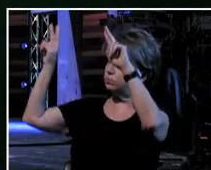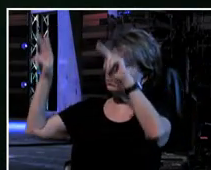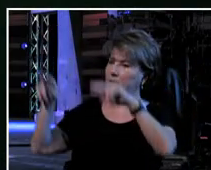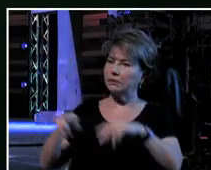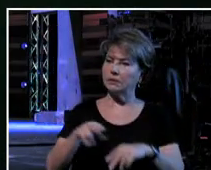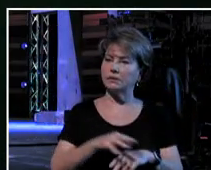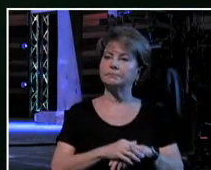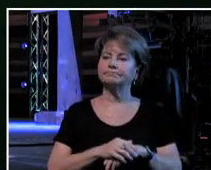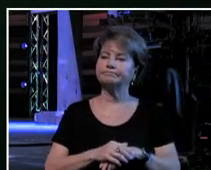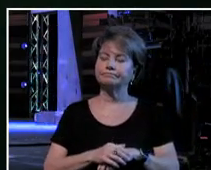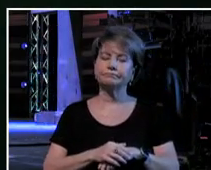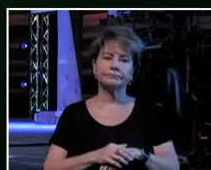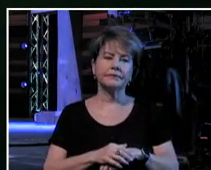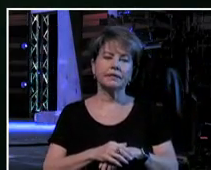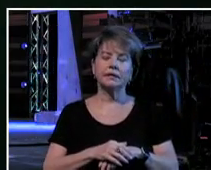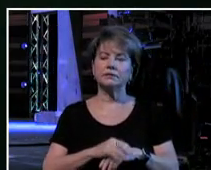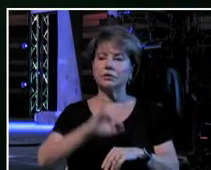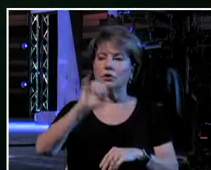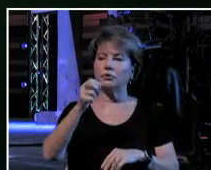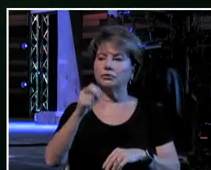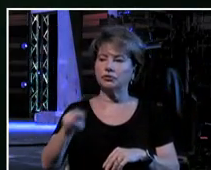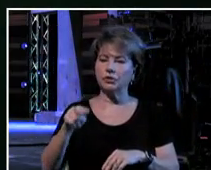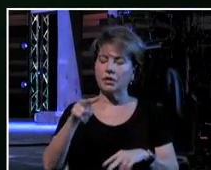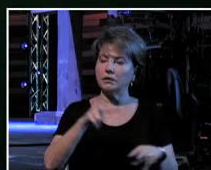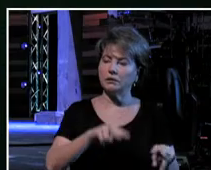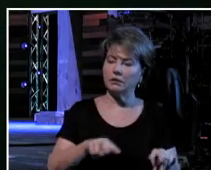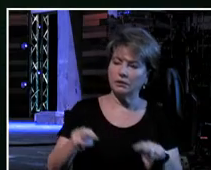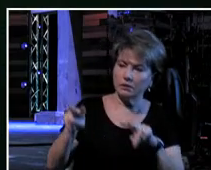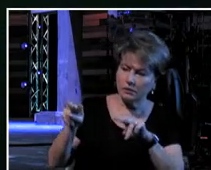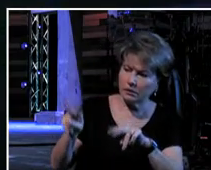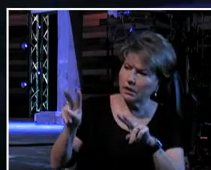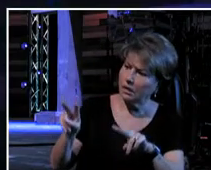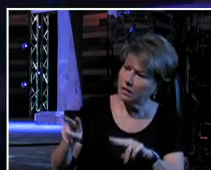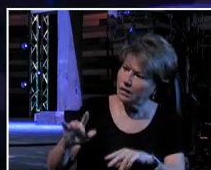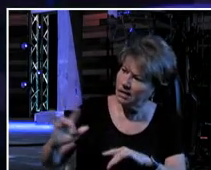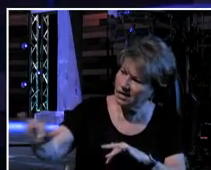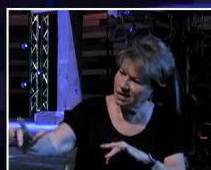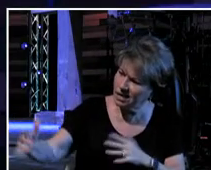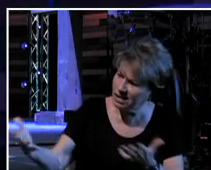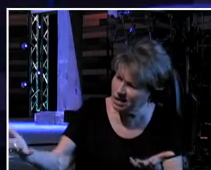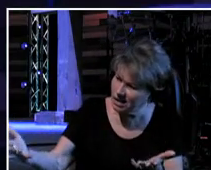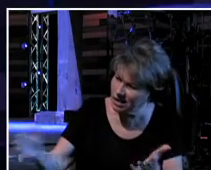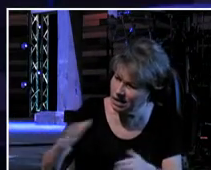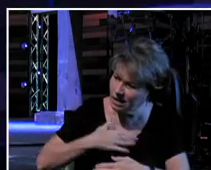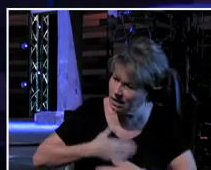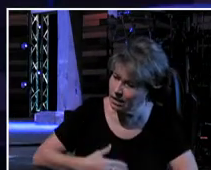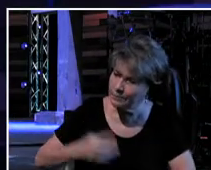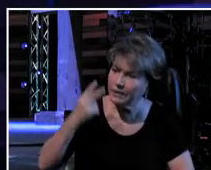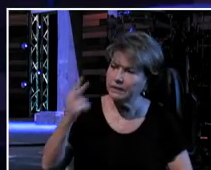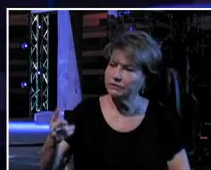right? That's what John did. He looked in the tomb. The body's not there, but he saw the linen